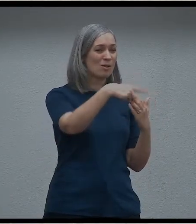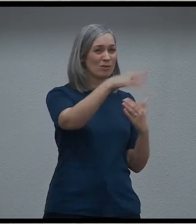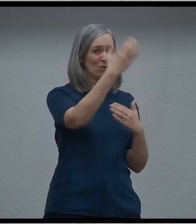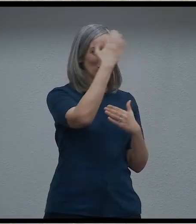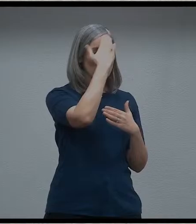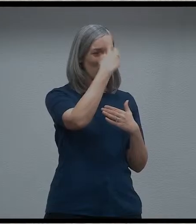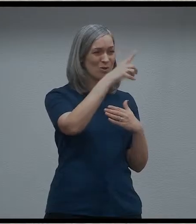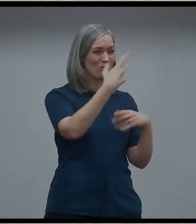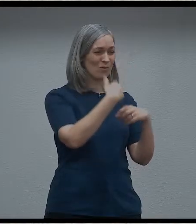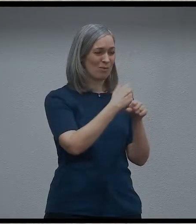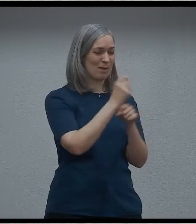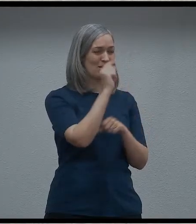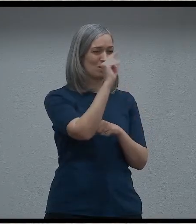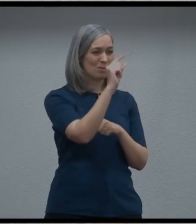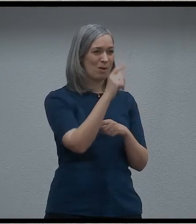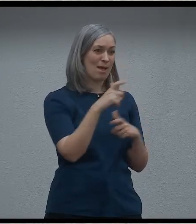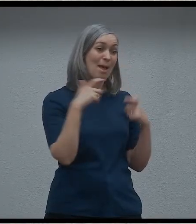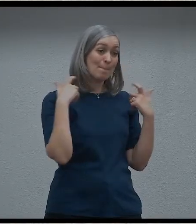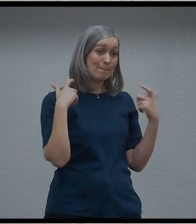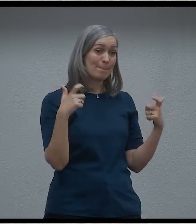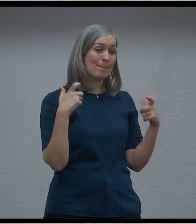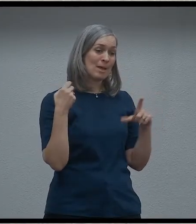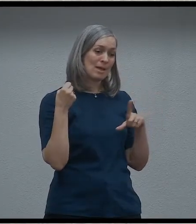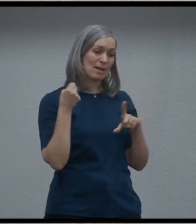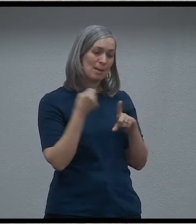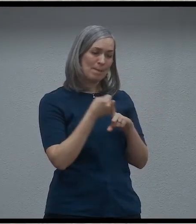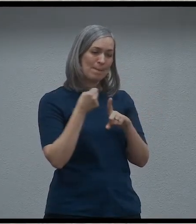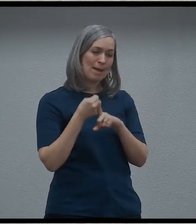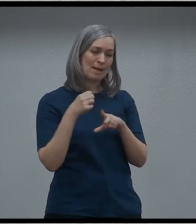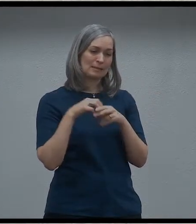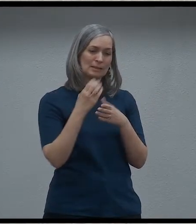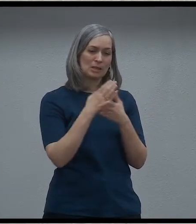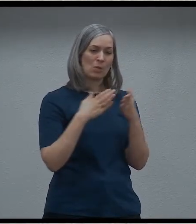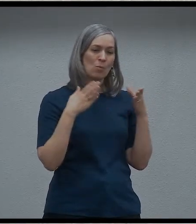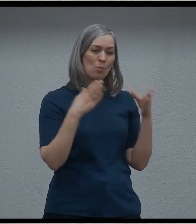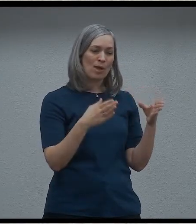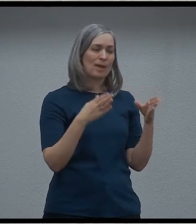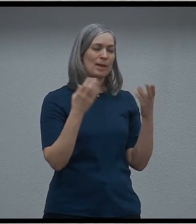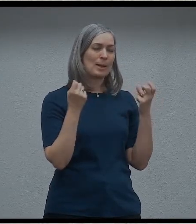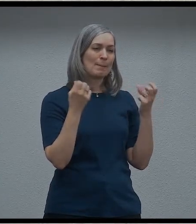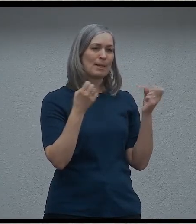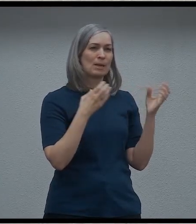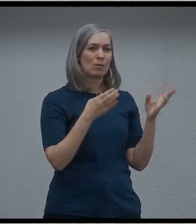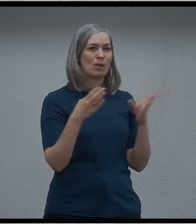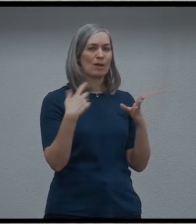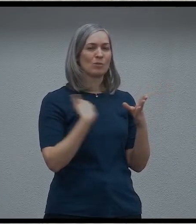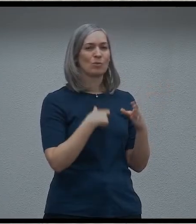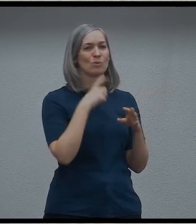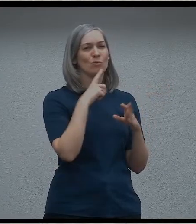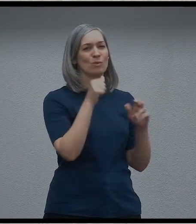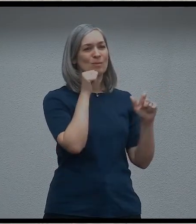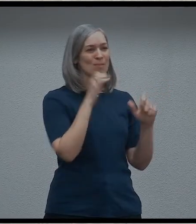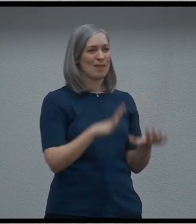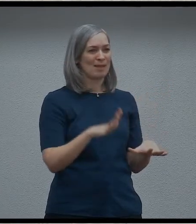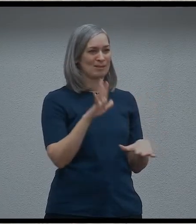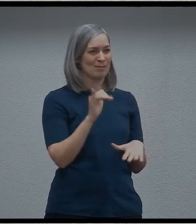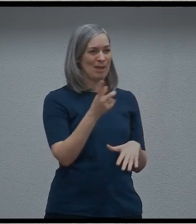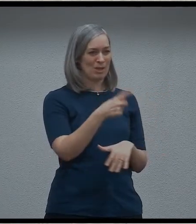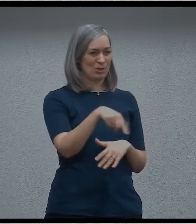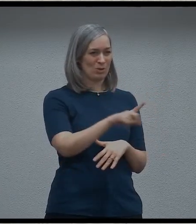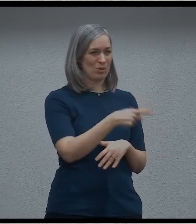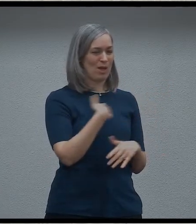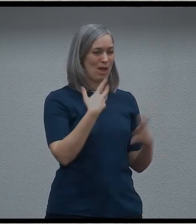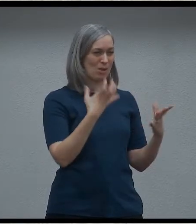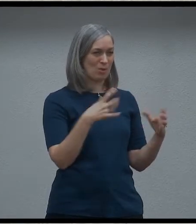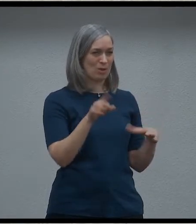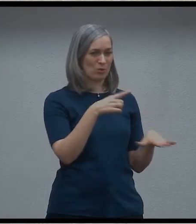made small and large impacts, at least in some way and in a lot of ways. And we're truly blessed by you. And I